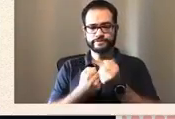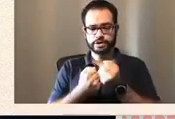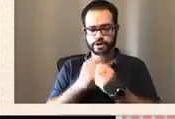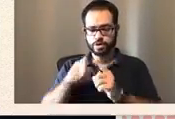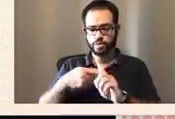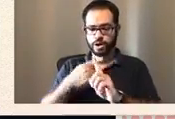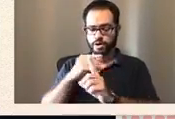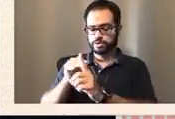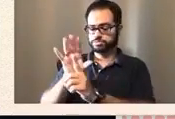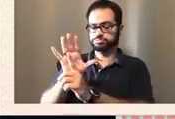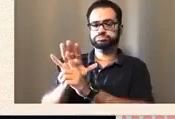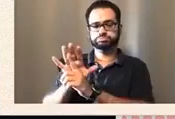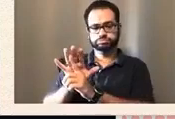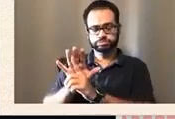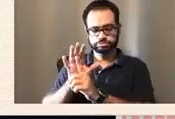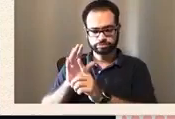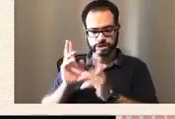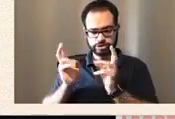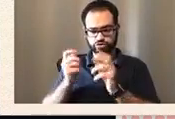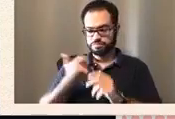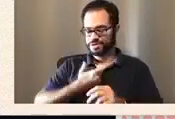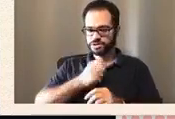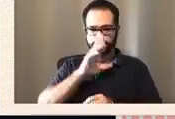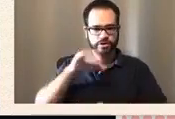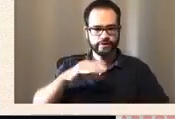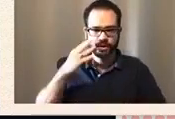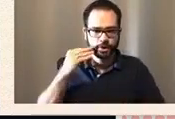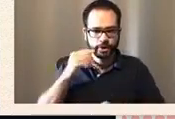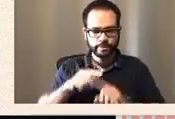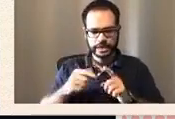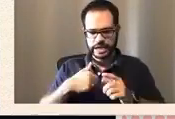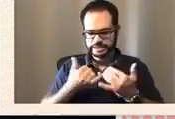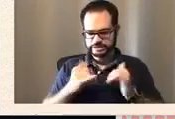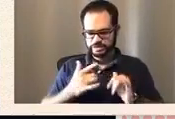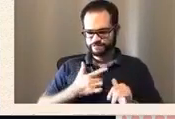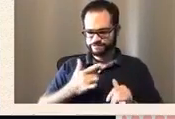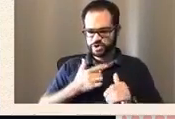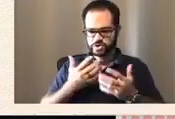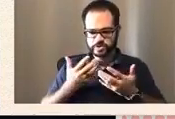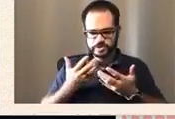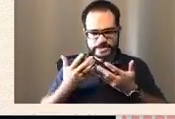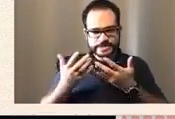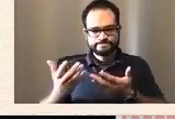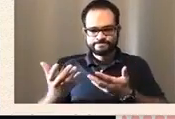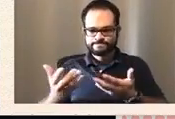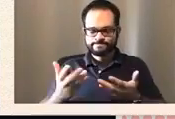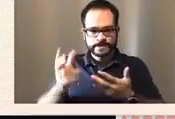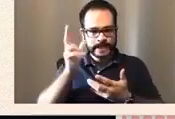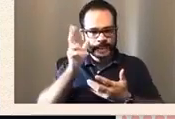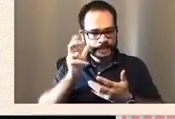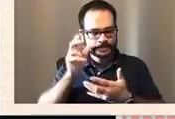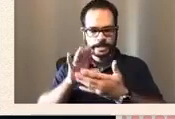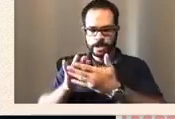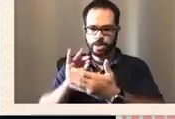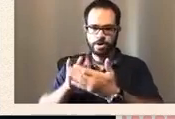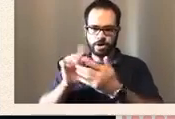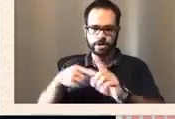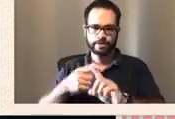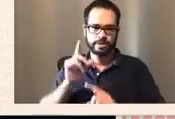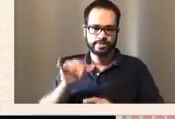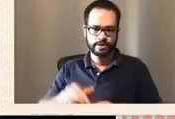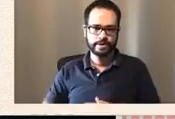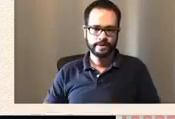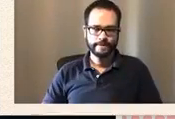personally experience myself, but I still felt compelled to listen and learn about. When